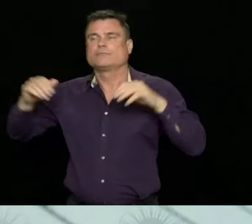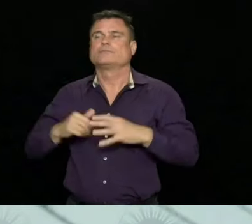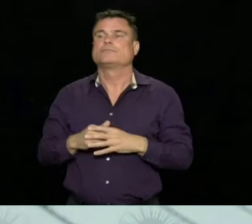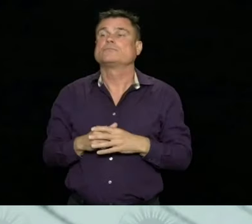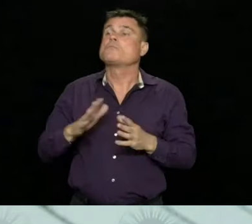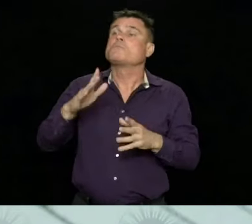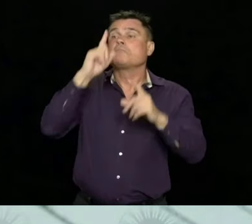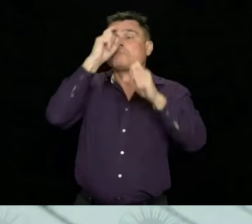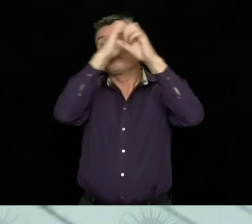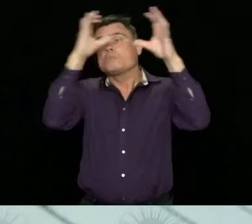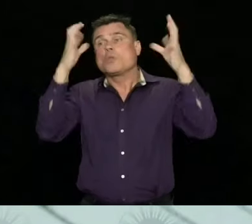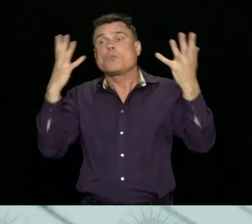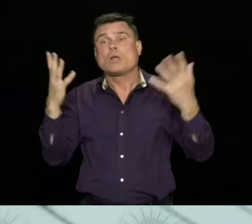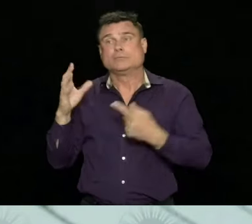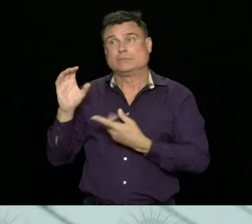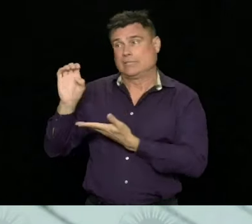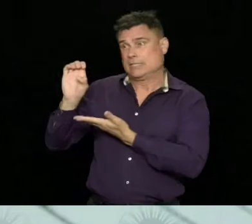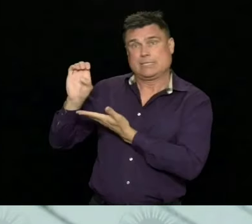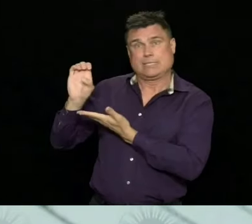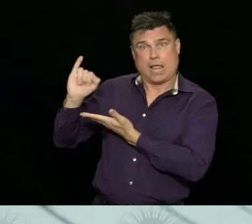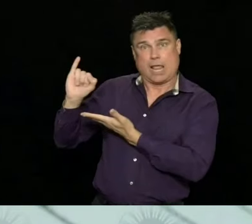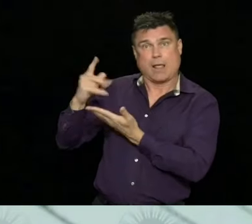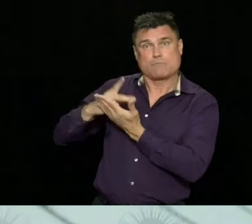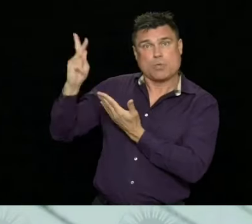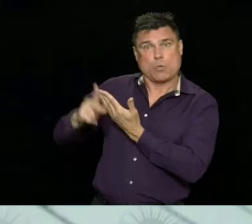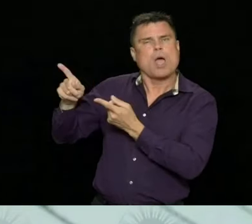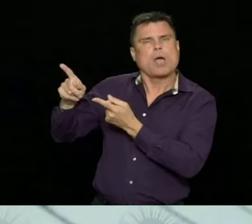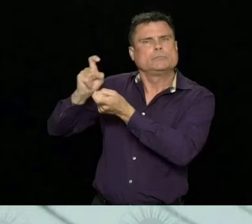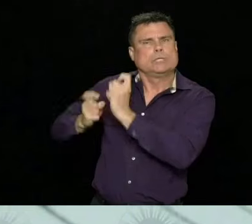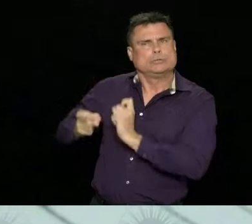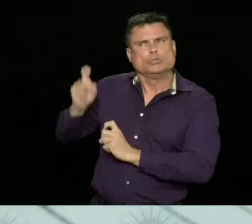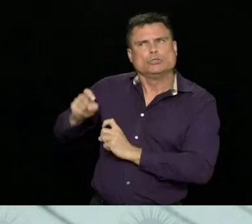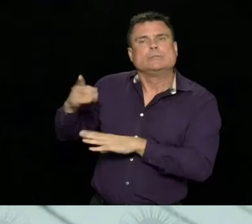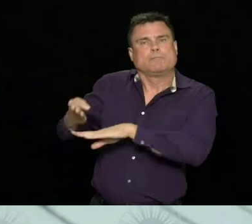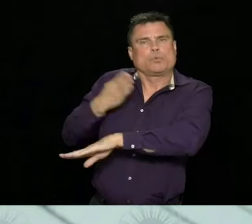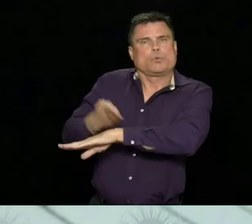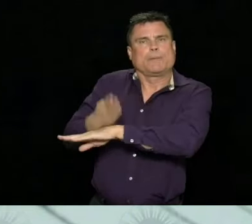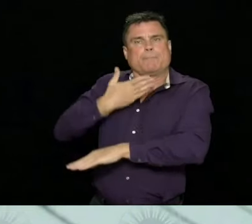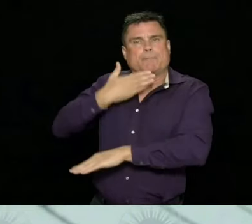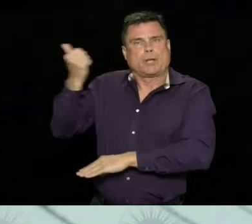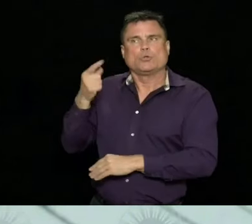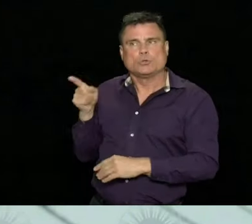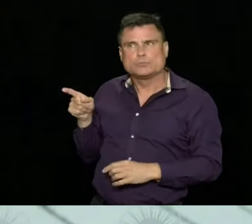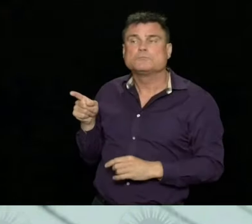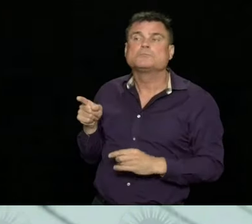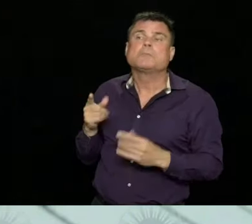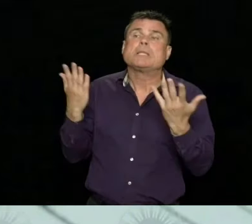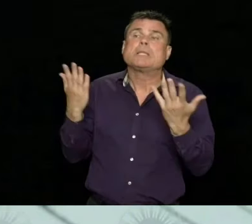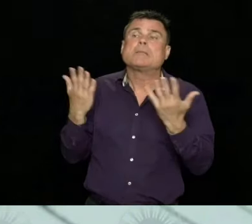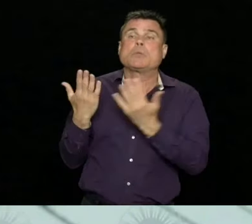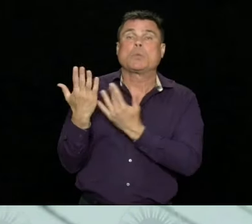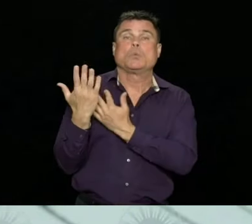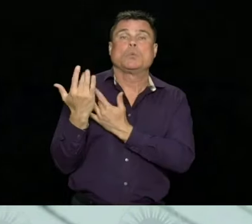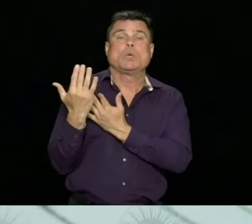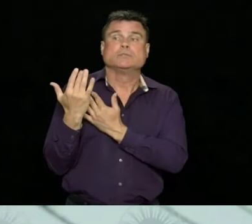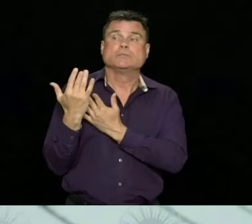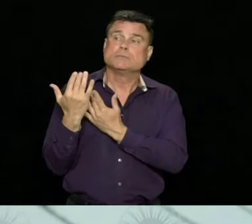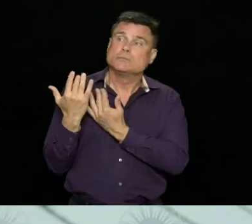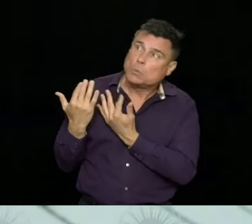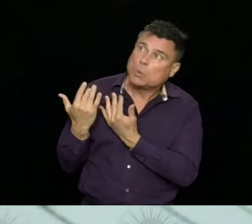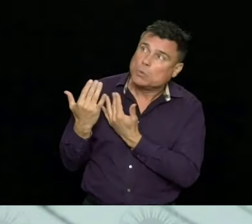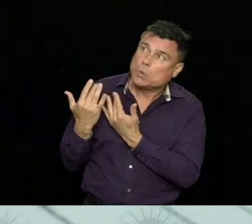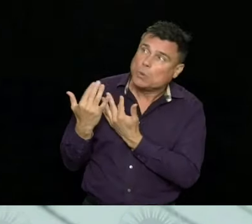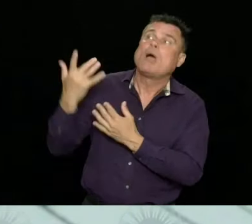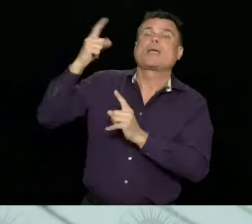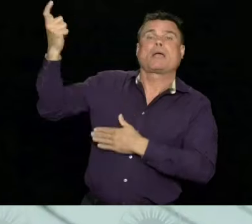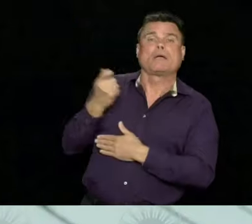whereas the waiting period could be waived, or the benefit levels could be higher. That's one way of dealing with it. We're pushing